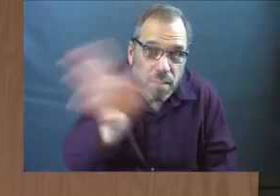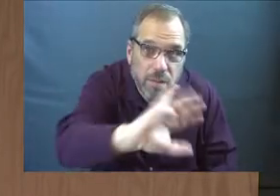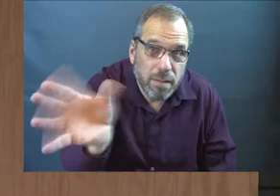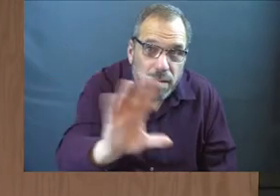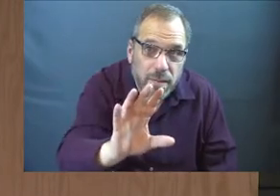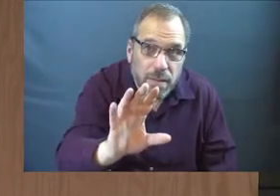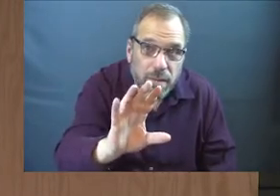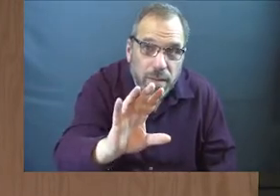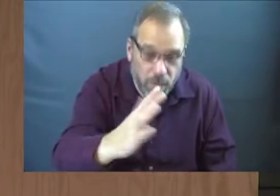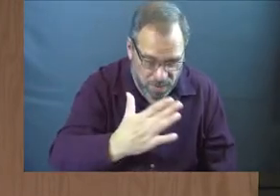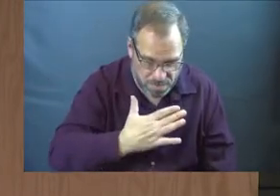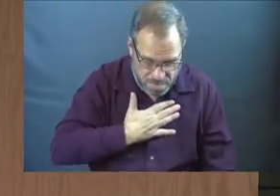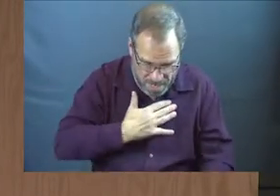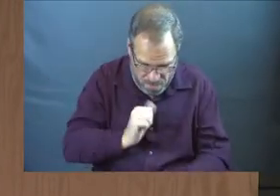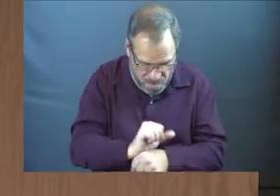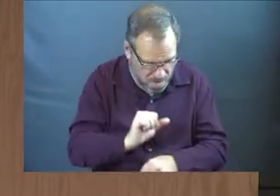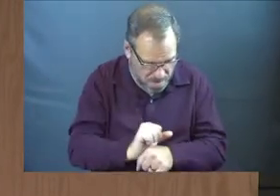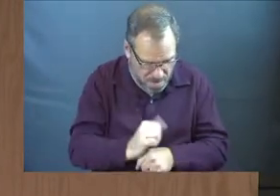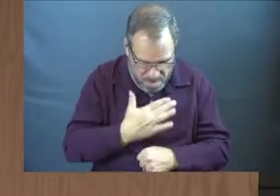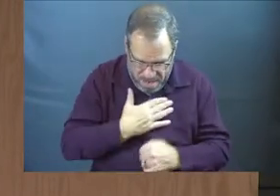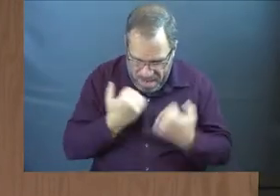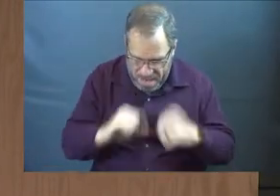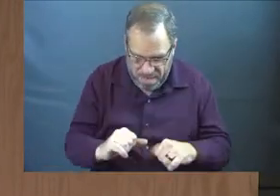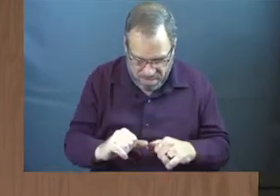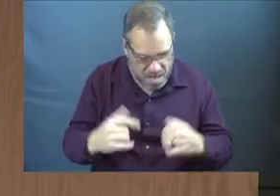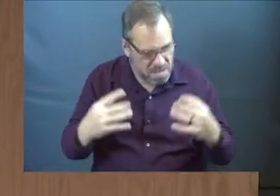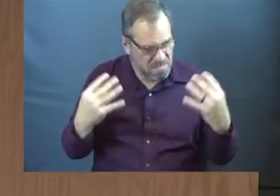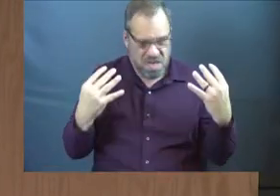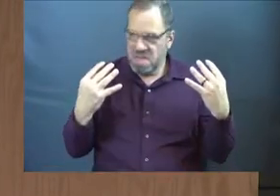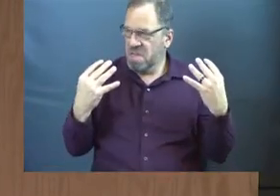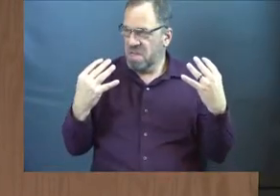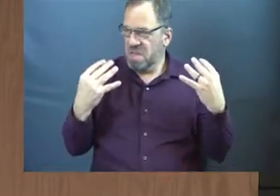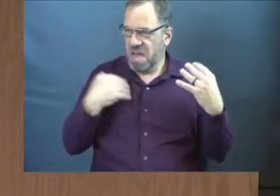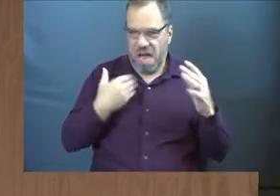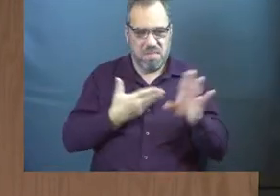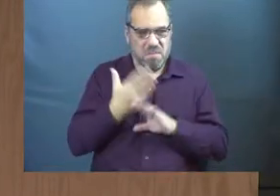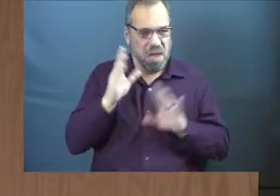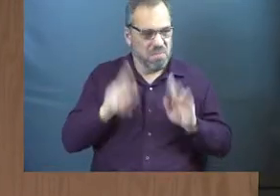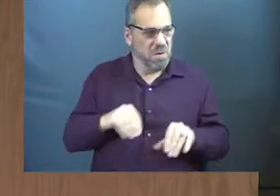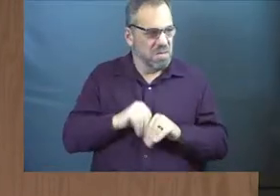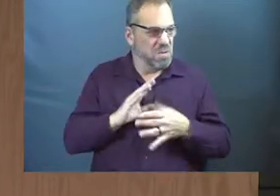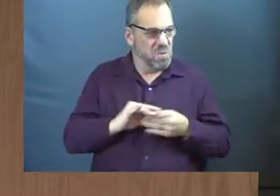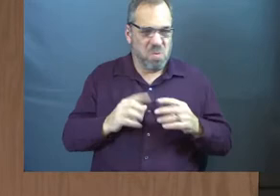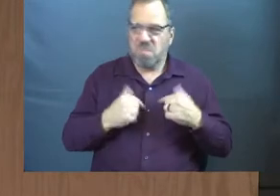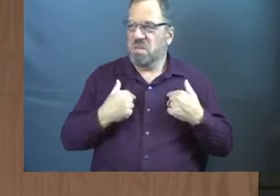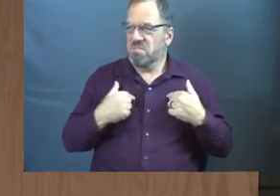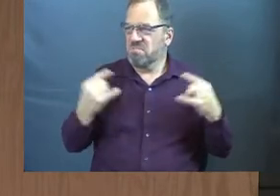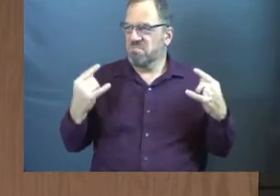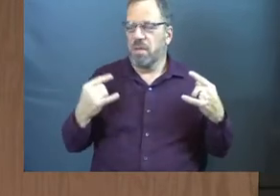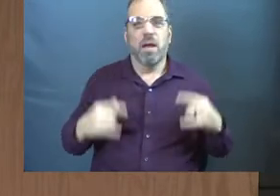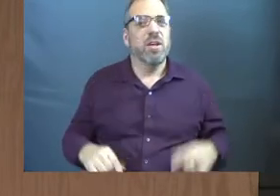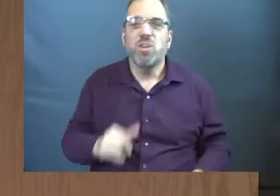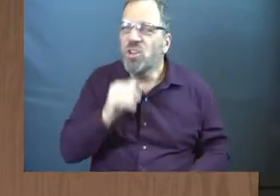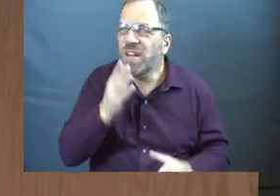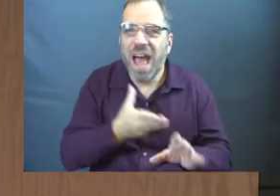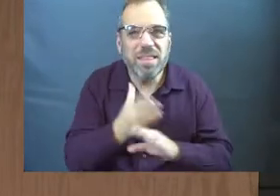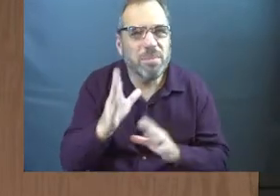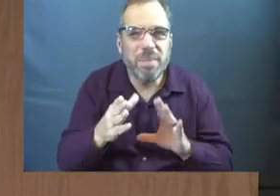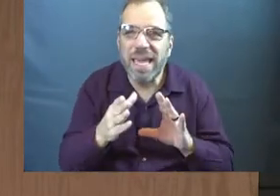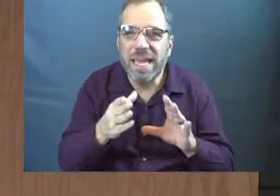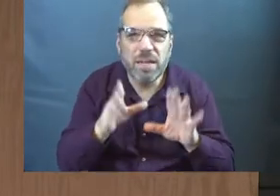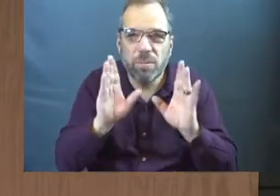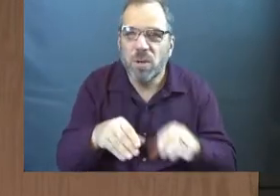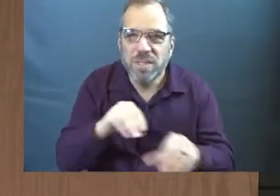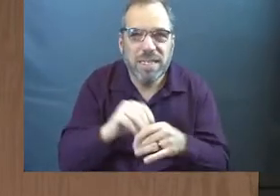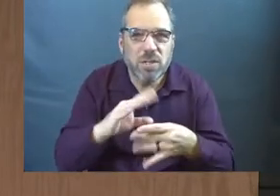When it's all about my efforts, I'm the main character in the story. You're not the main character in your